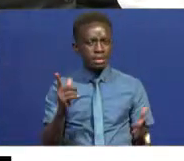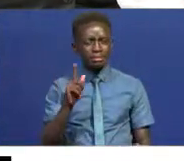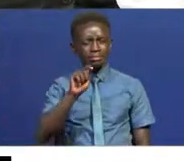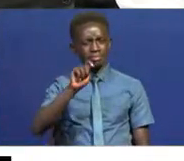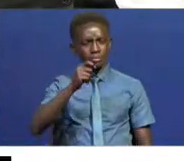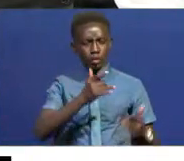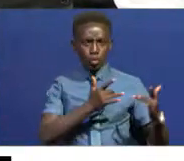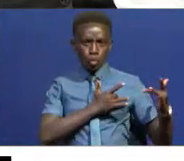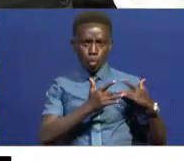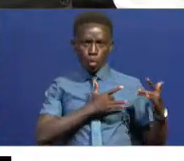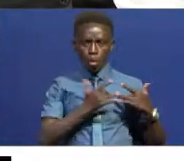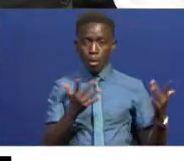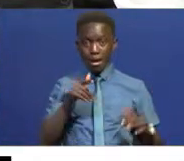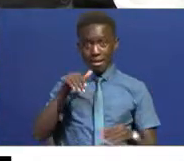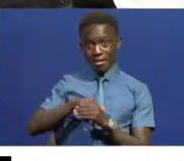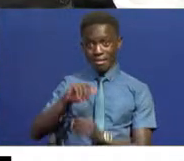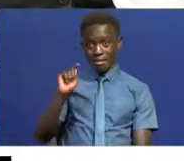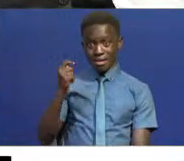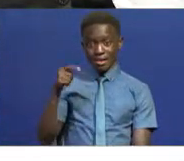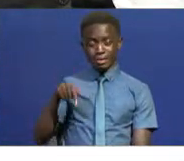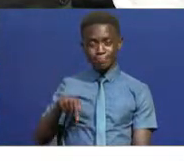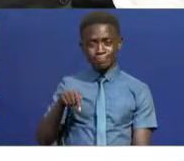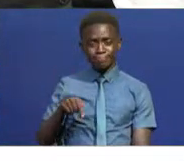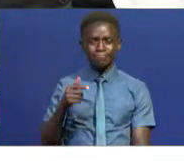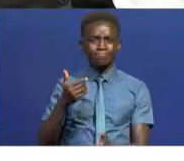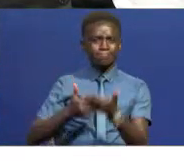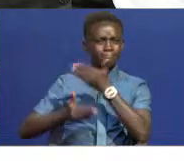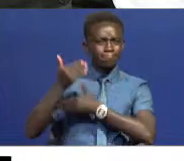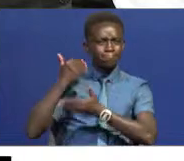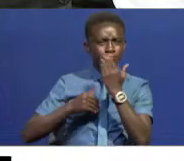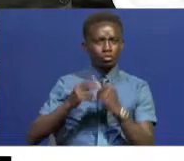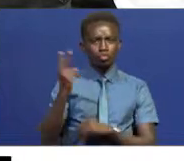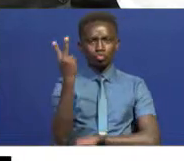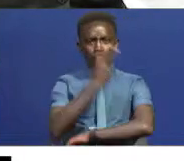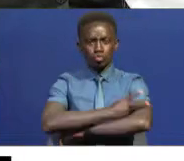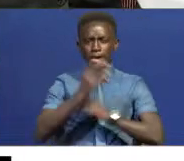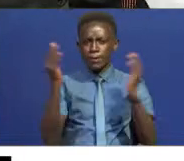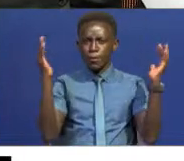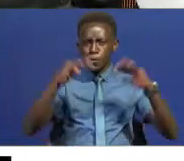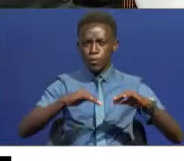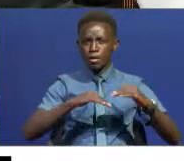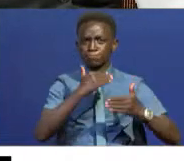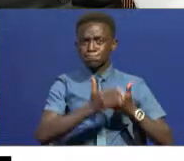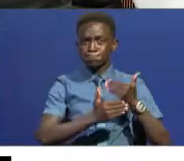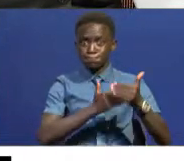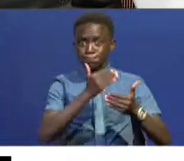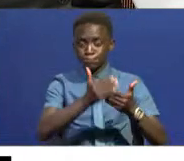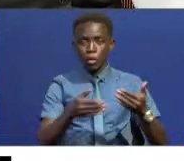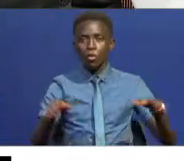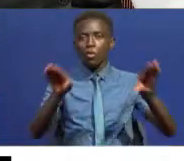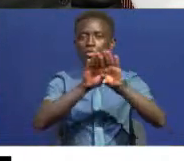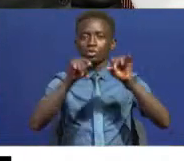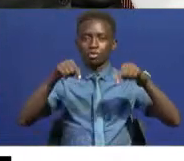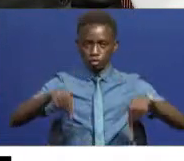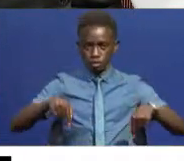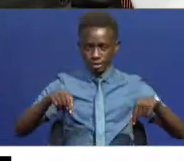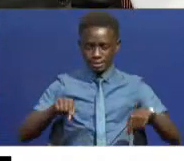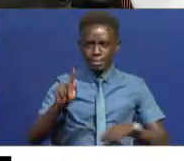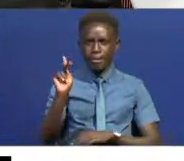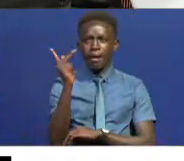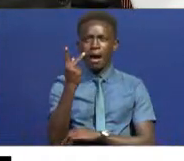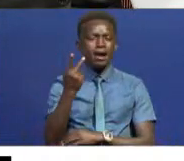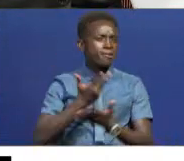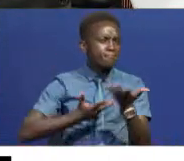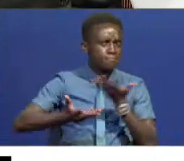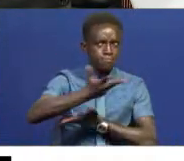key concern to the country for the previous 2 days. And as it comes to the close today, Kenyans are looking at the